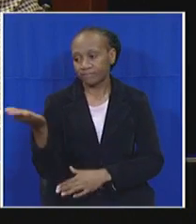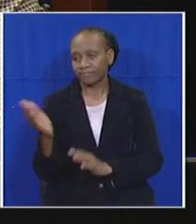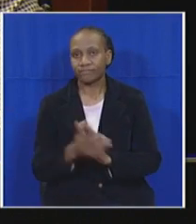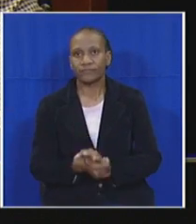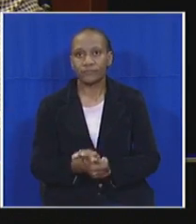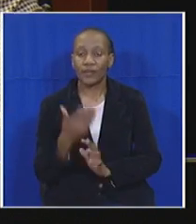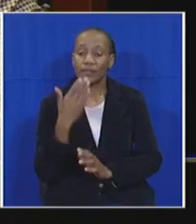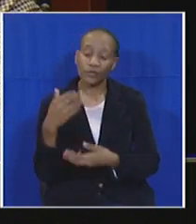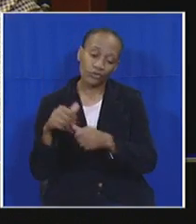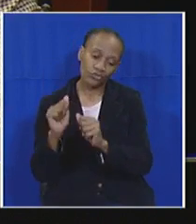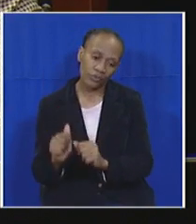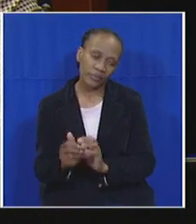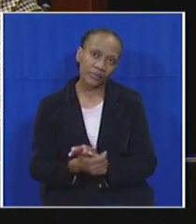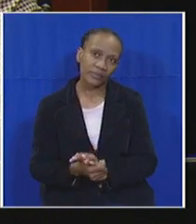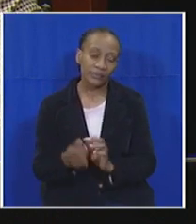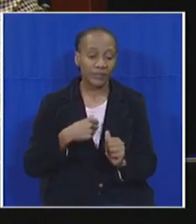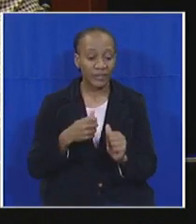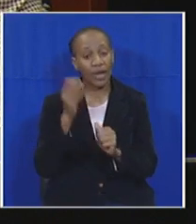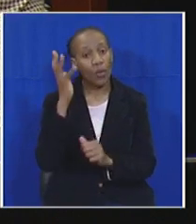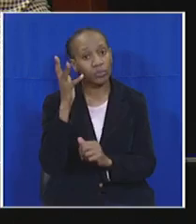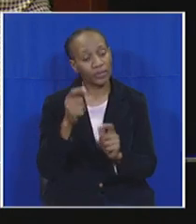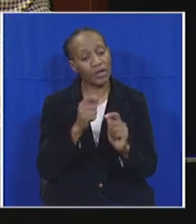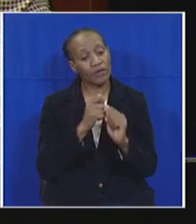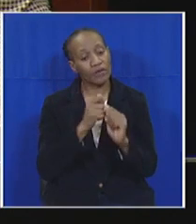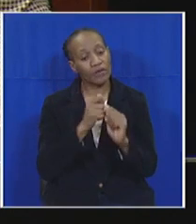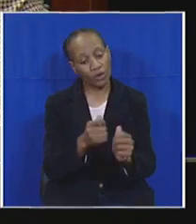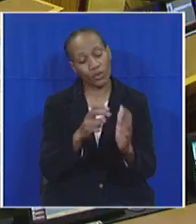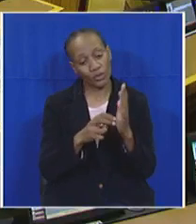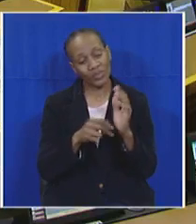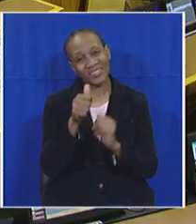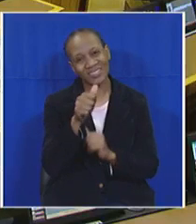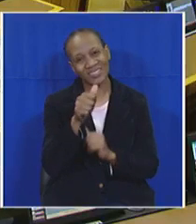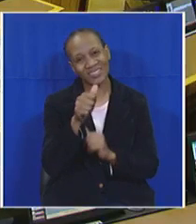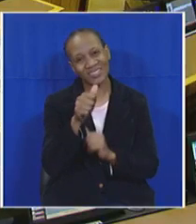Chairperson, thank you very much. I'd like to address you in terms of Rule 65 and 66, please, if I may.